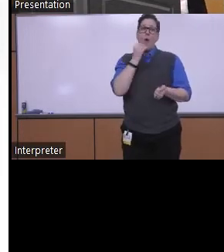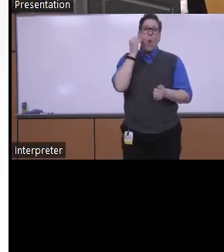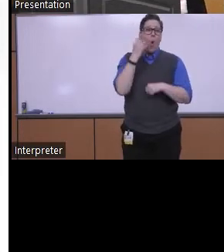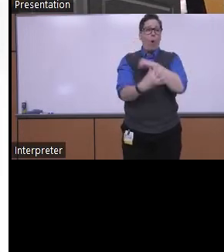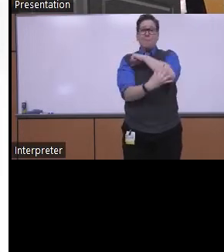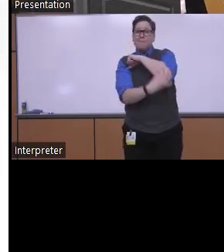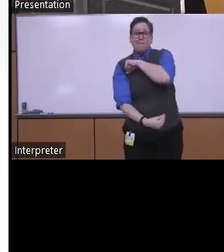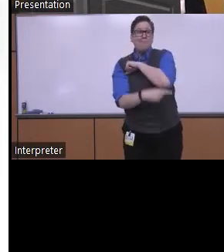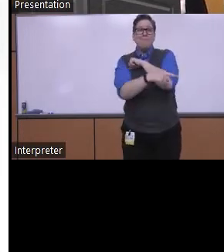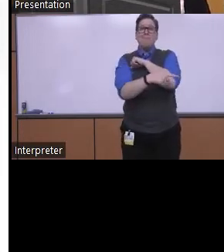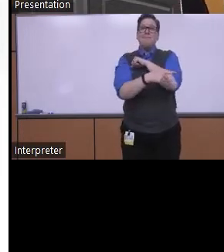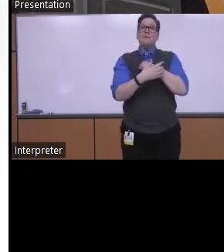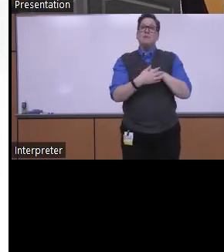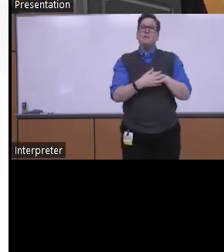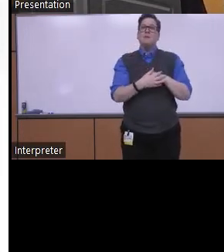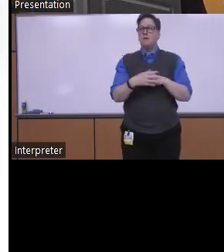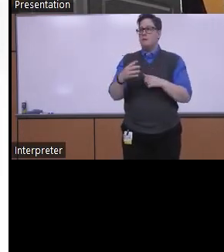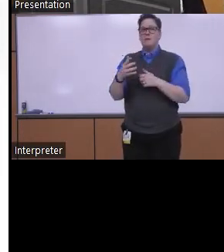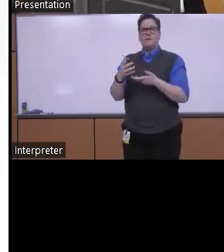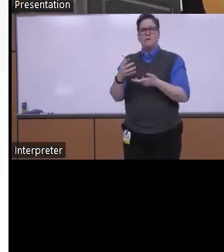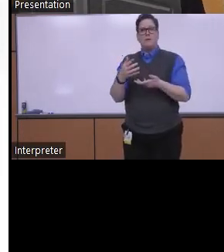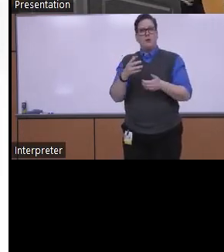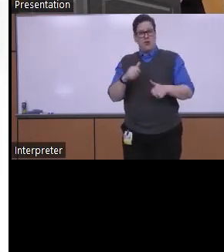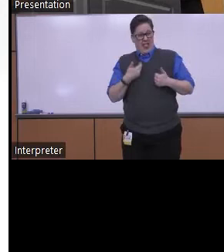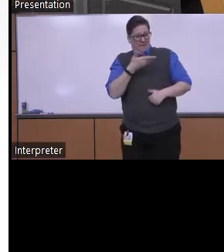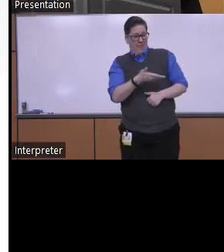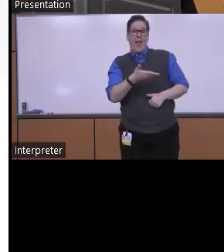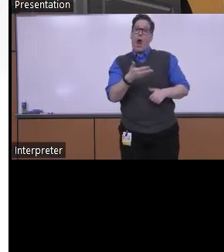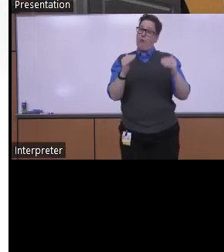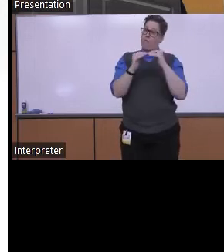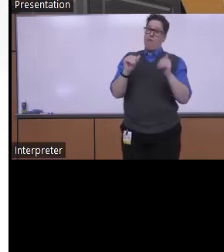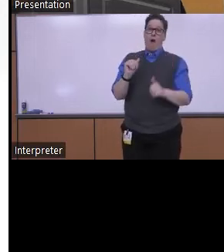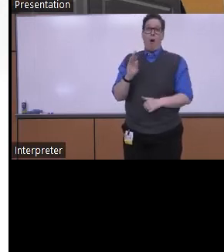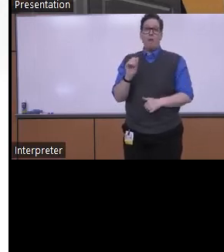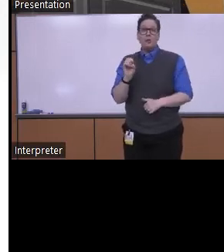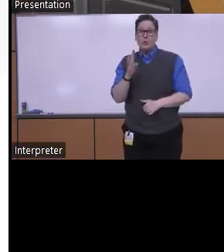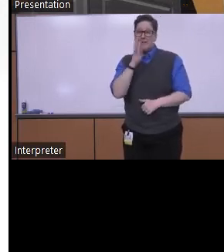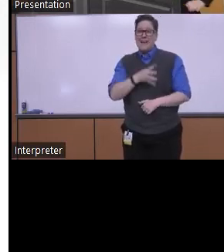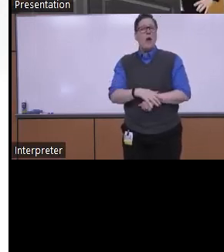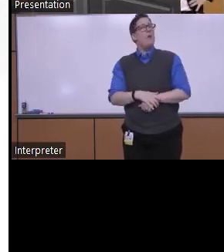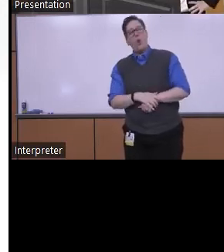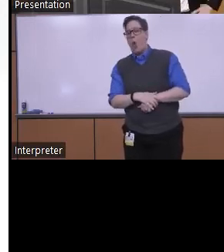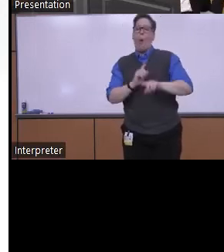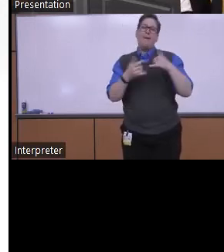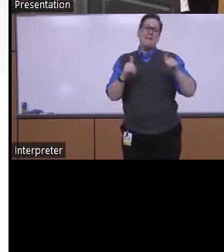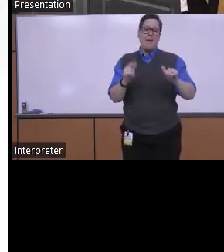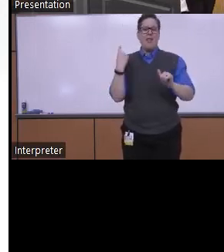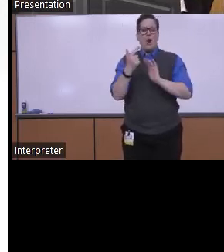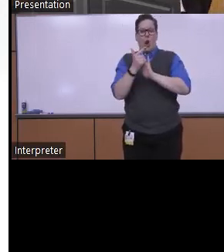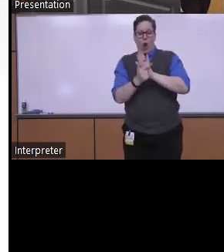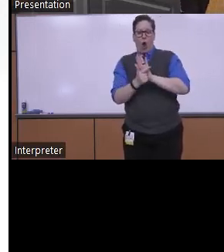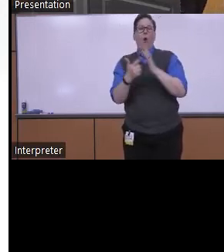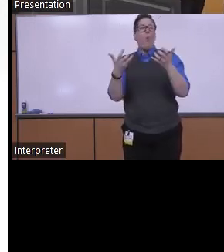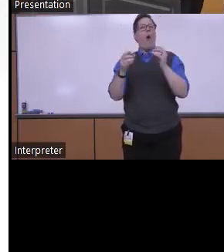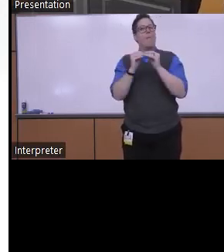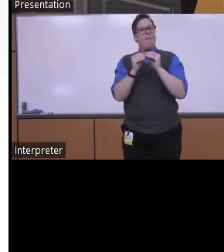and deprivation, are the same thing as abuse or neglect. Still, the ACWA advocated for more family preservation services